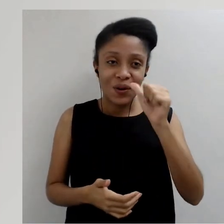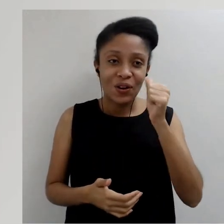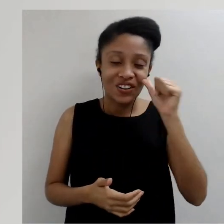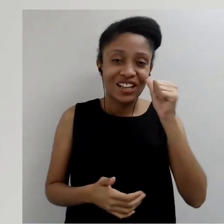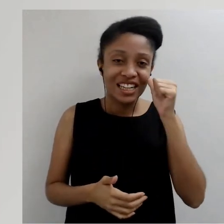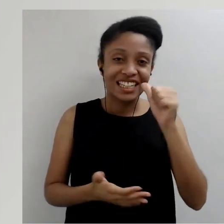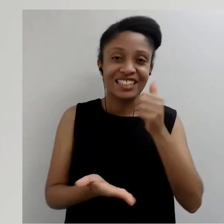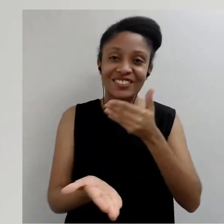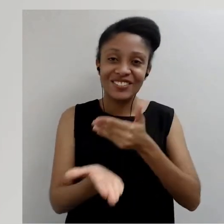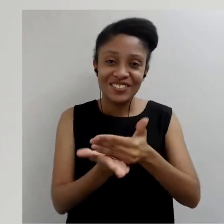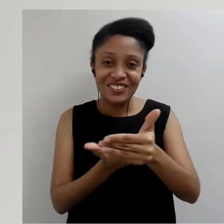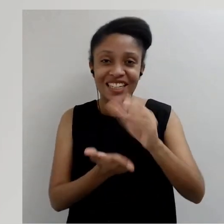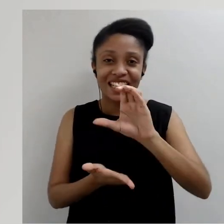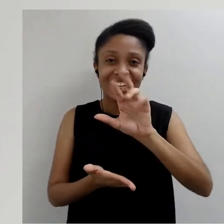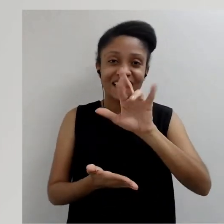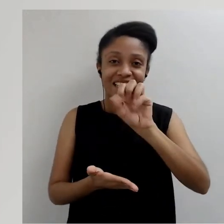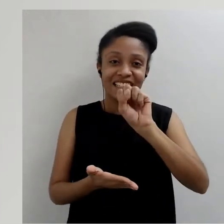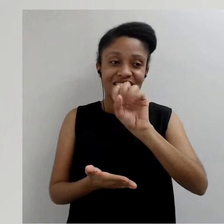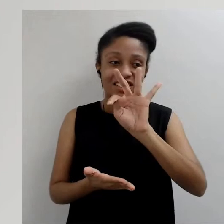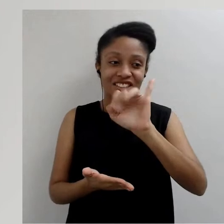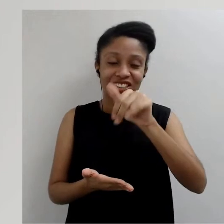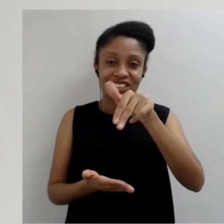ladies first.